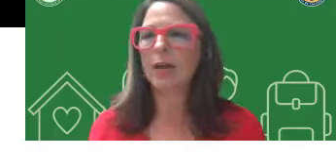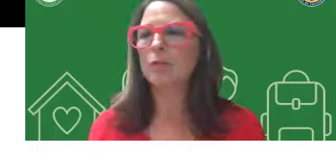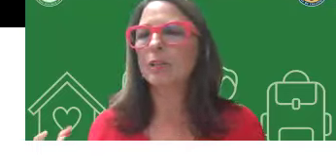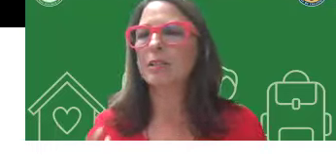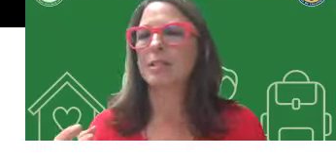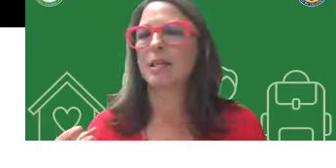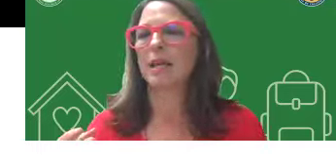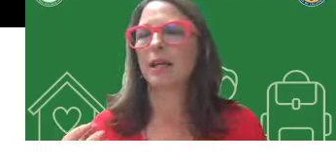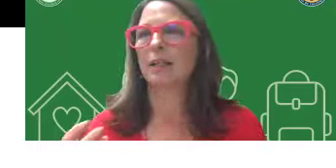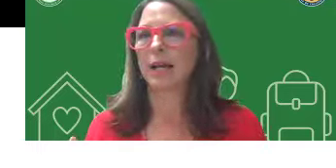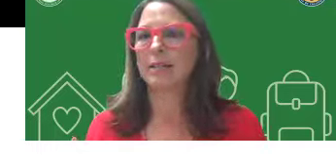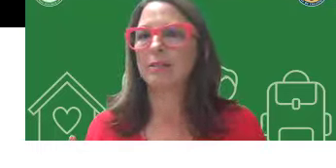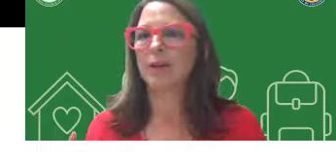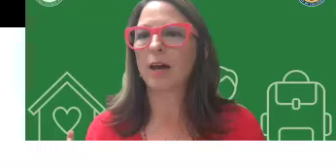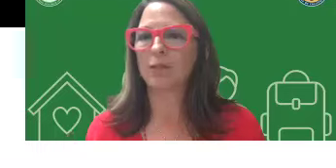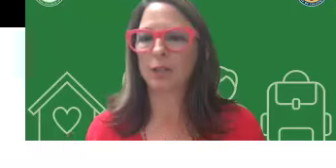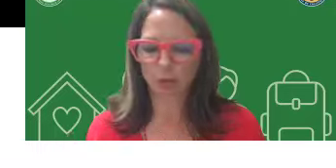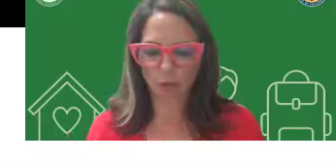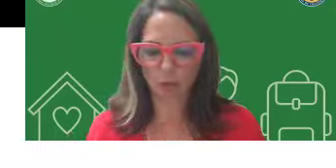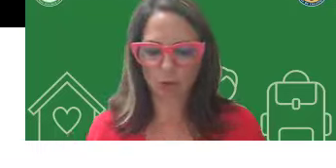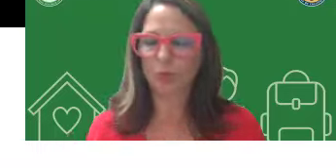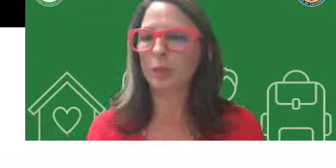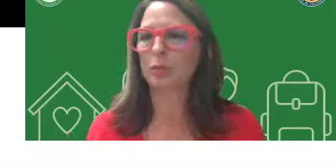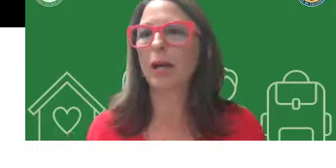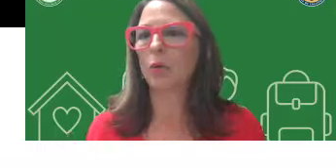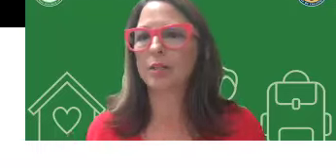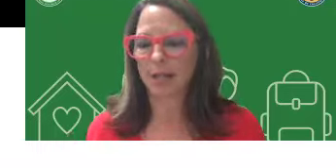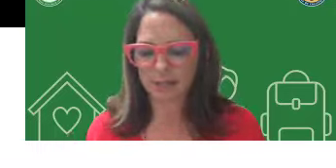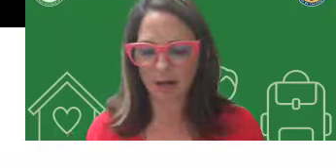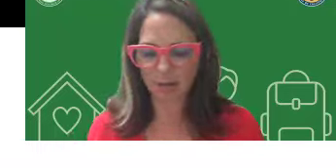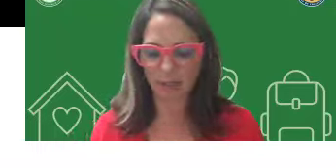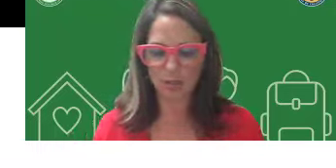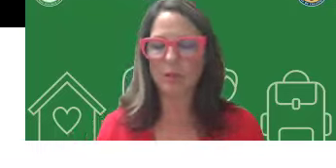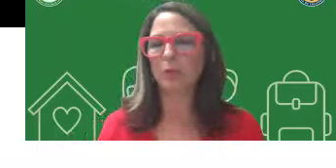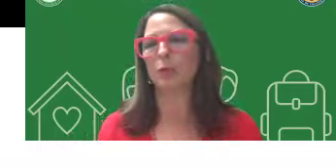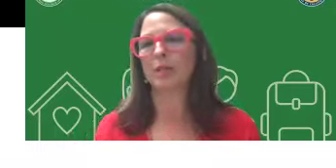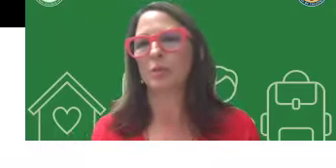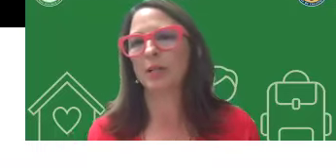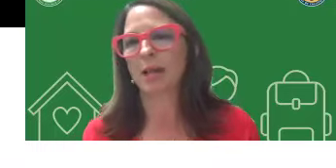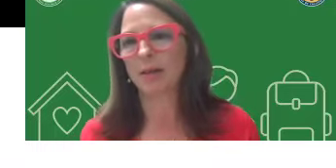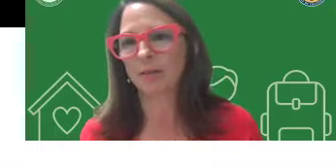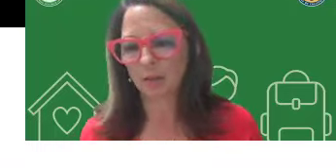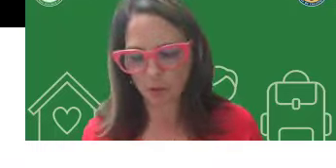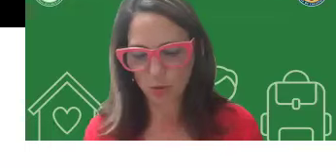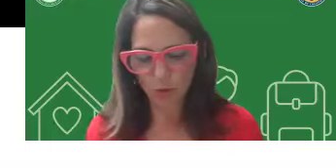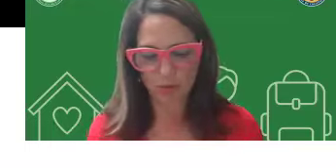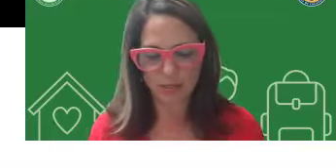organization. And really, this is a collective effort and goal to really prioritize our youngest people who